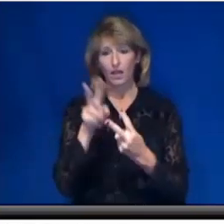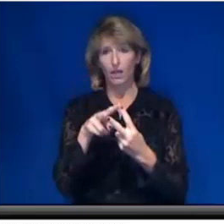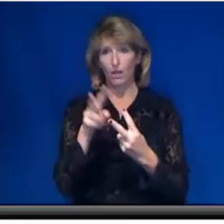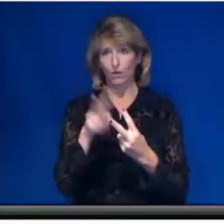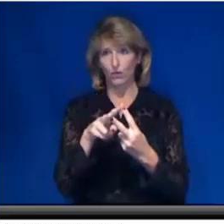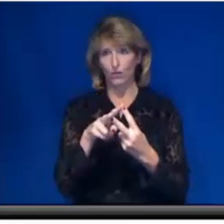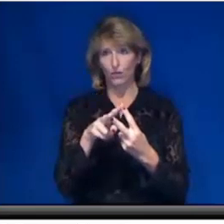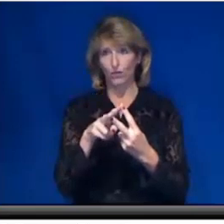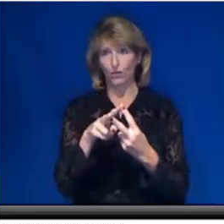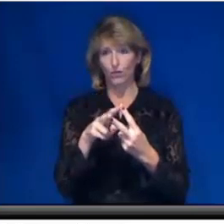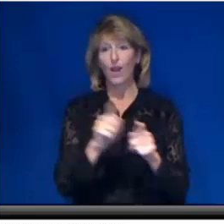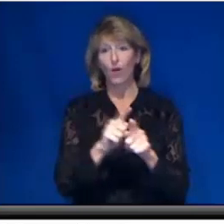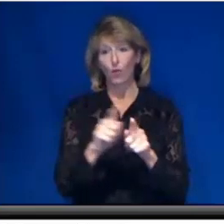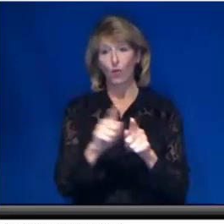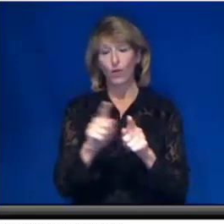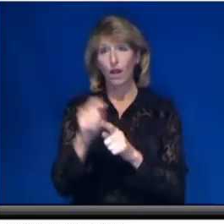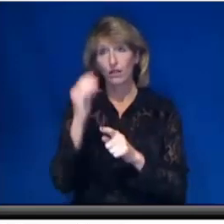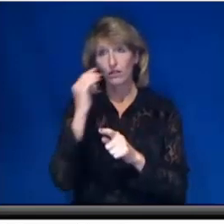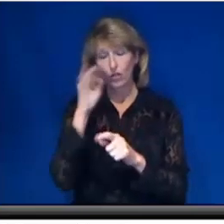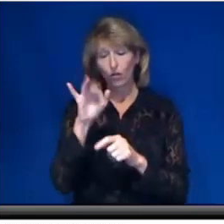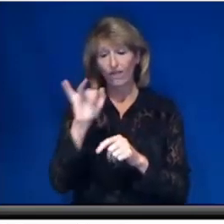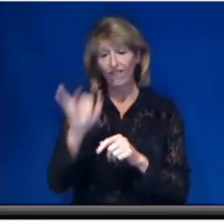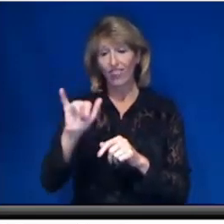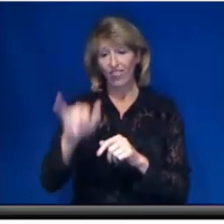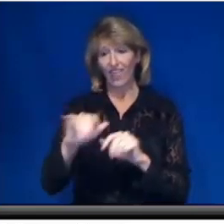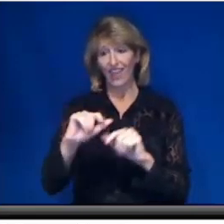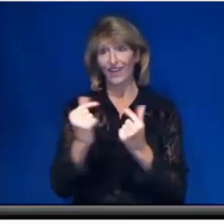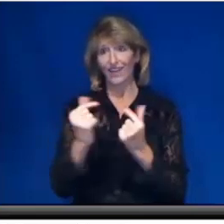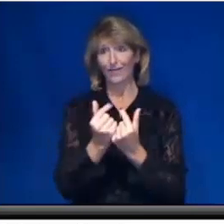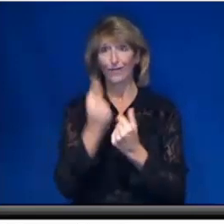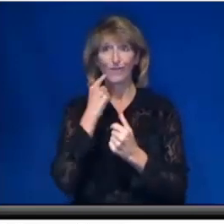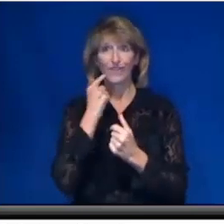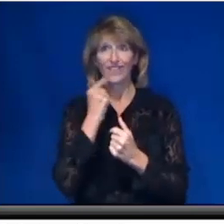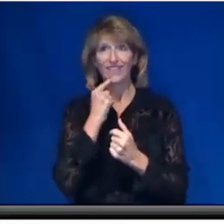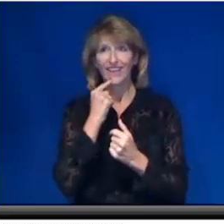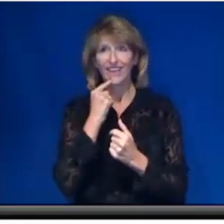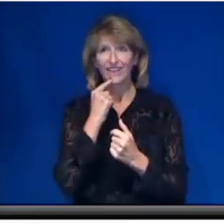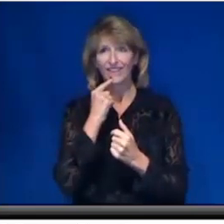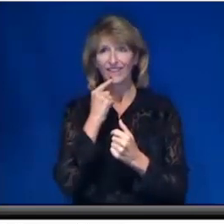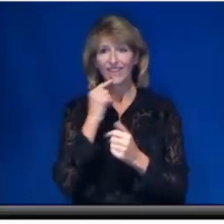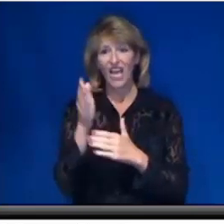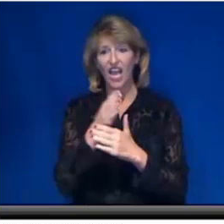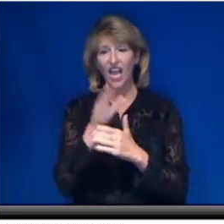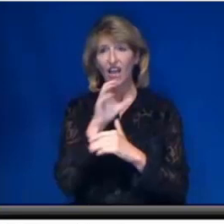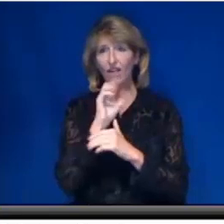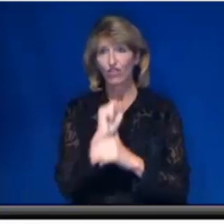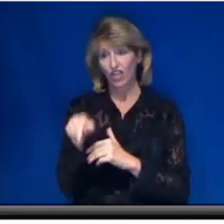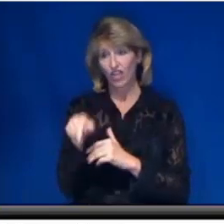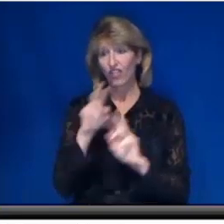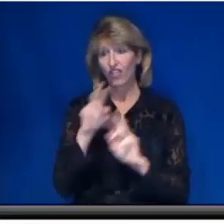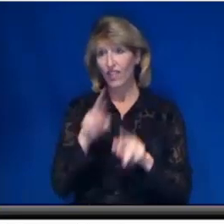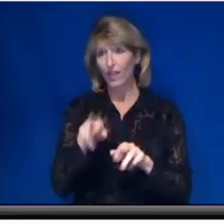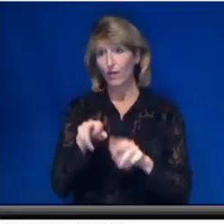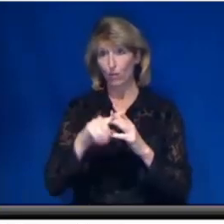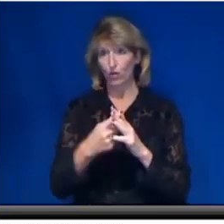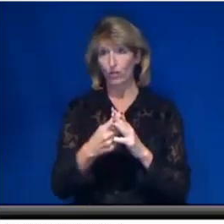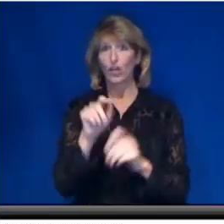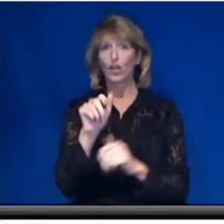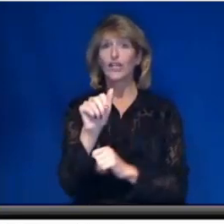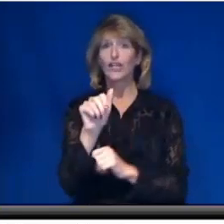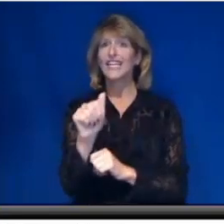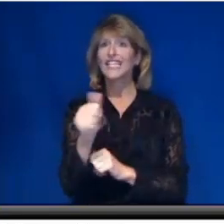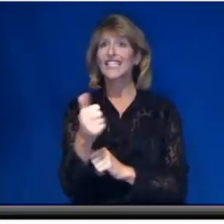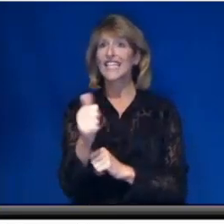And of those people, they report their preference is marijuana or alcohol. Also, within that group of